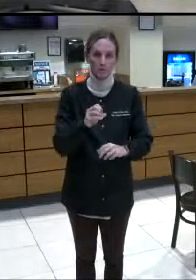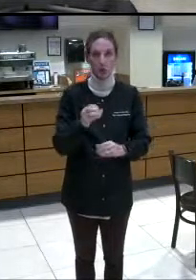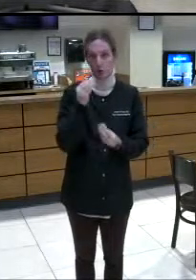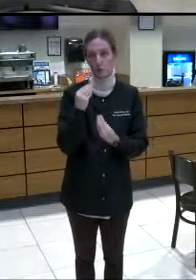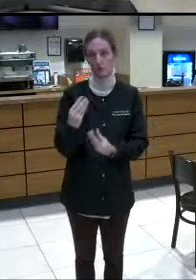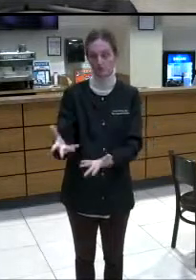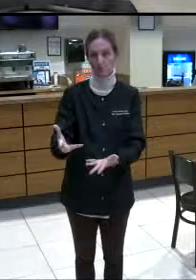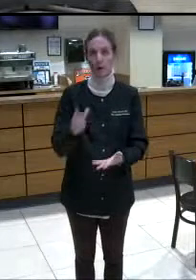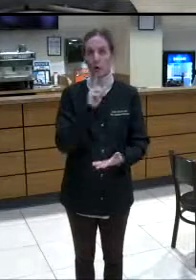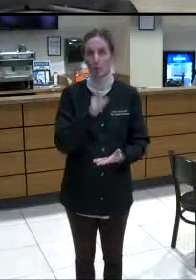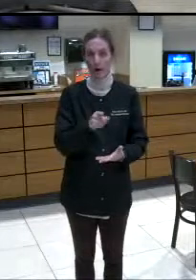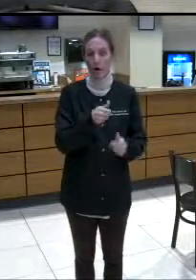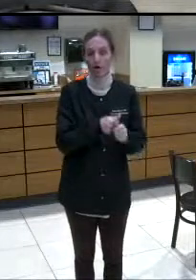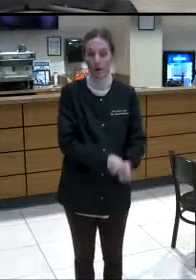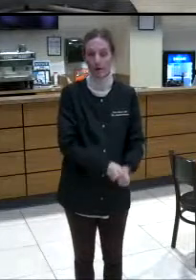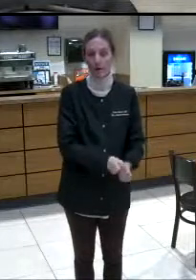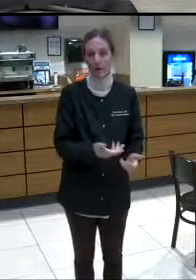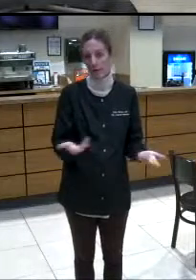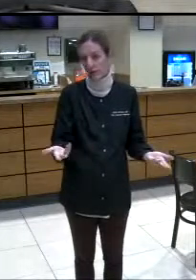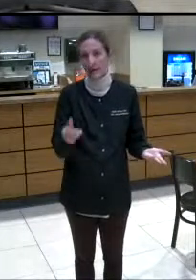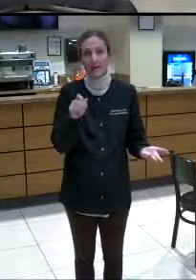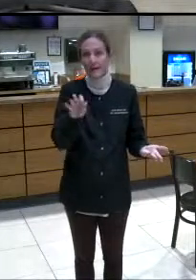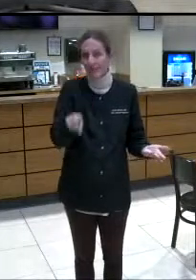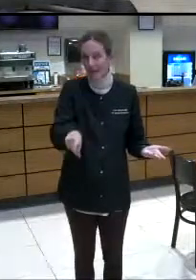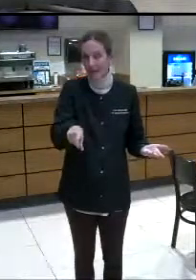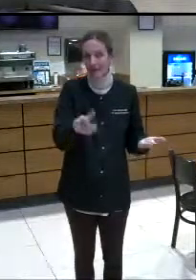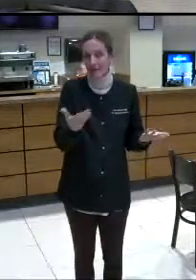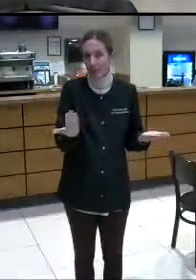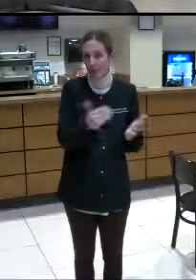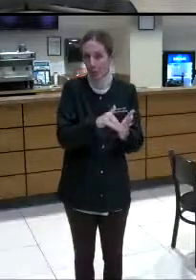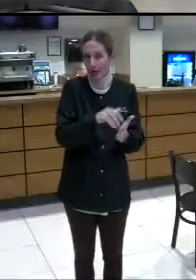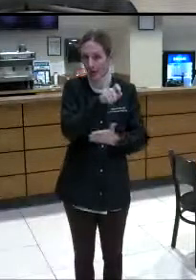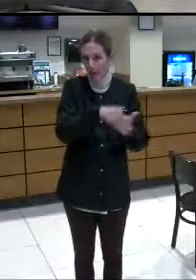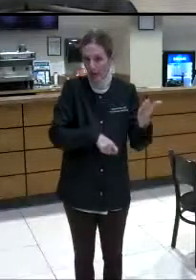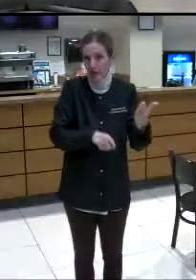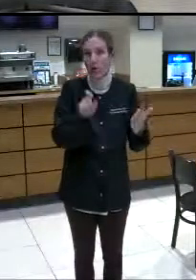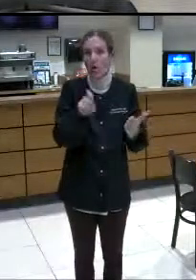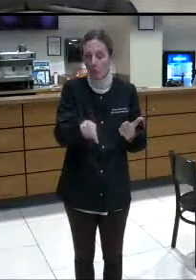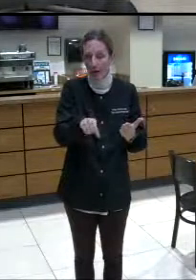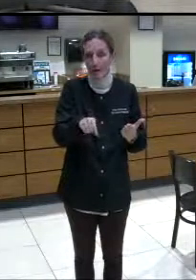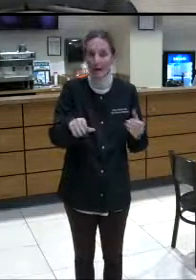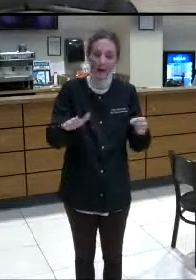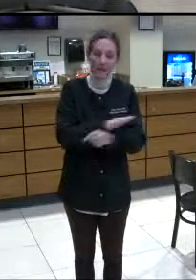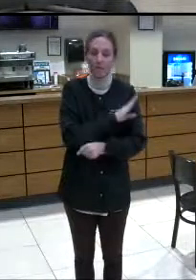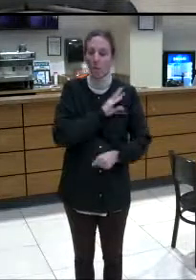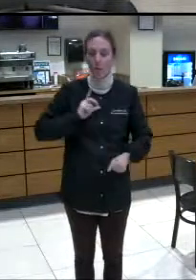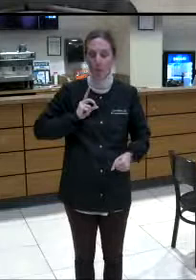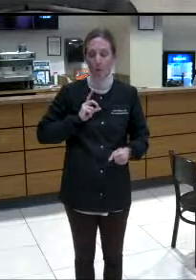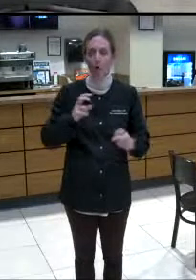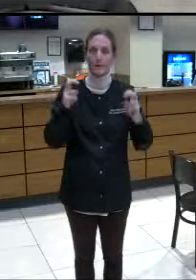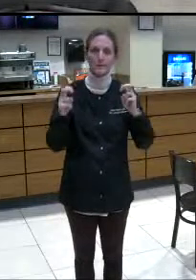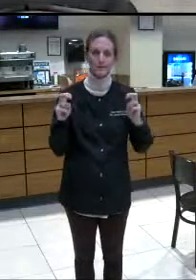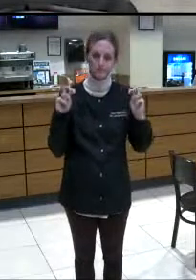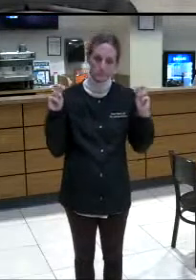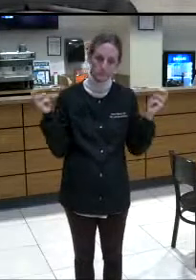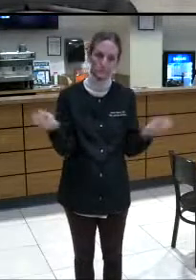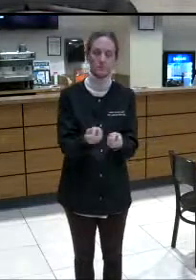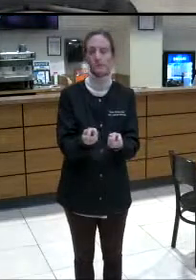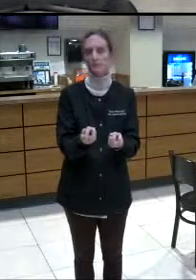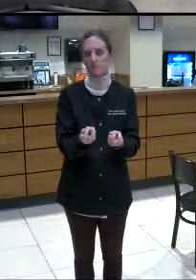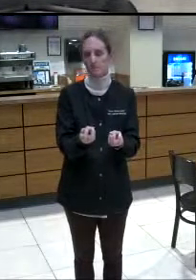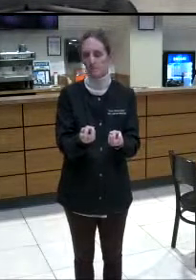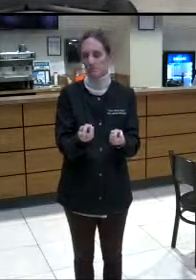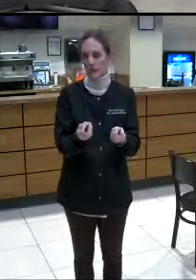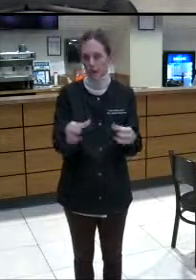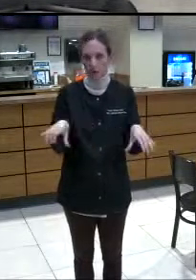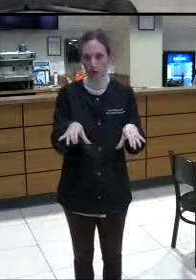norms. So, If they need to be rewritten, we need to sit down as a full board and figure that out. But I don't know that we're in a place